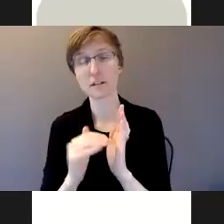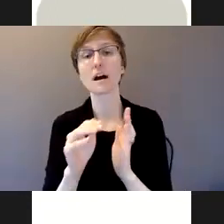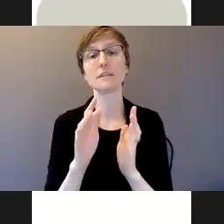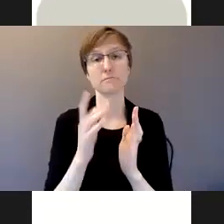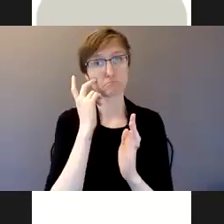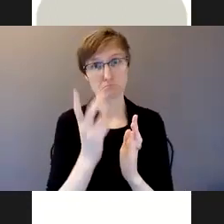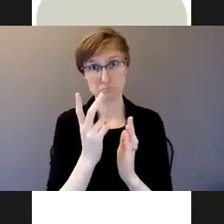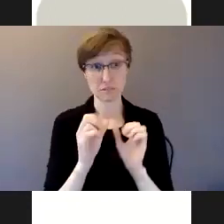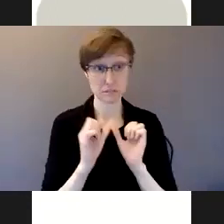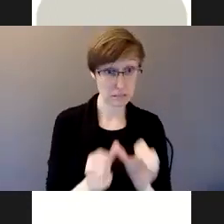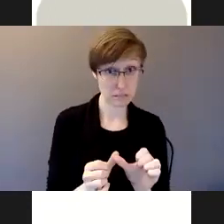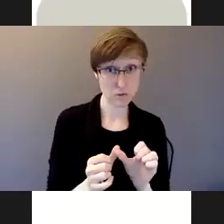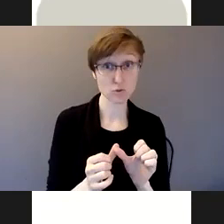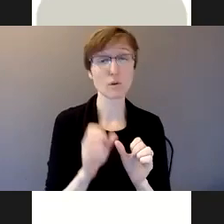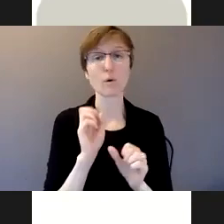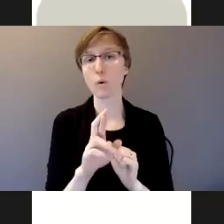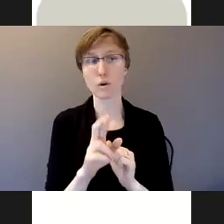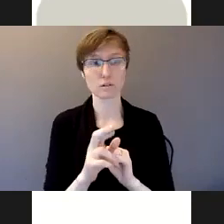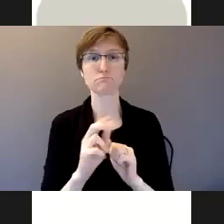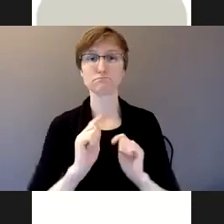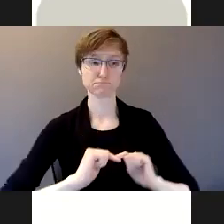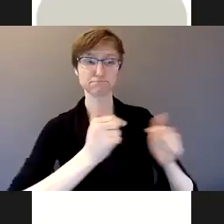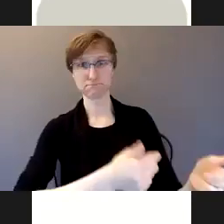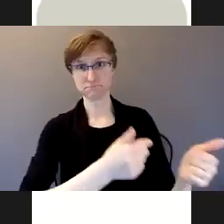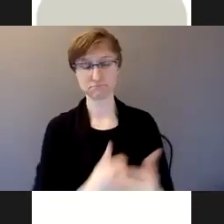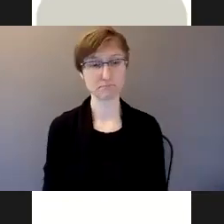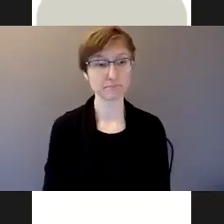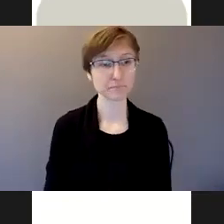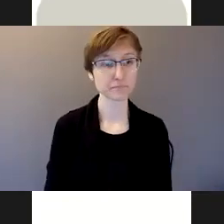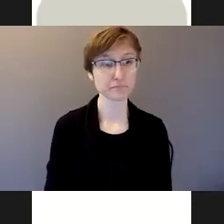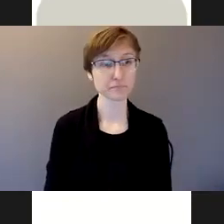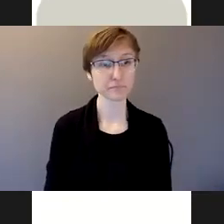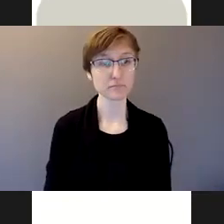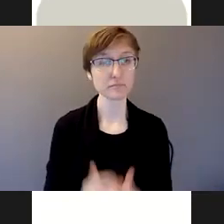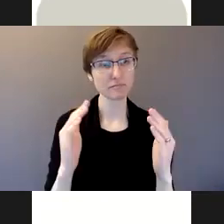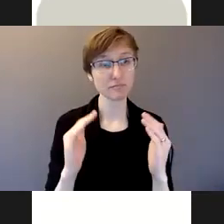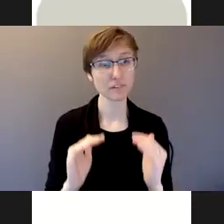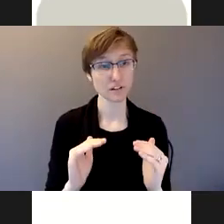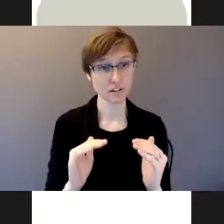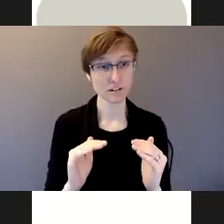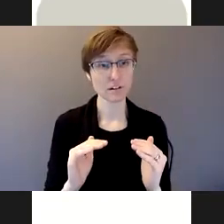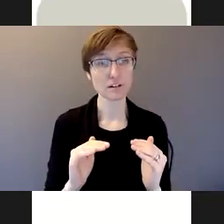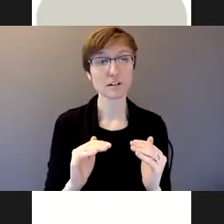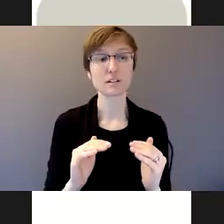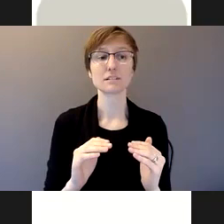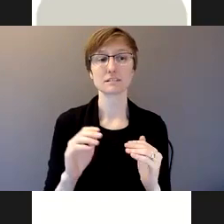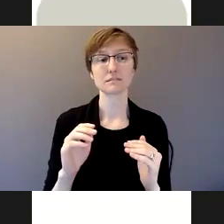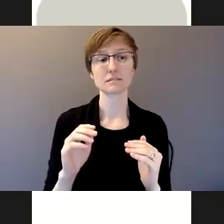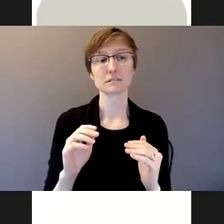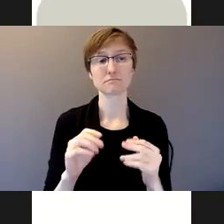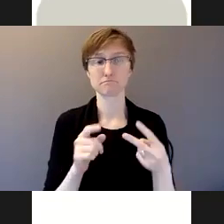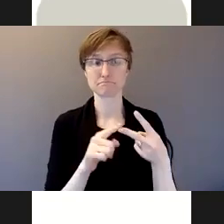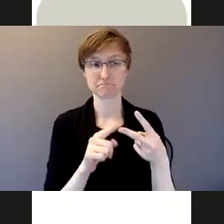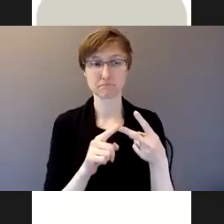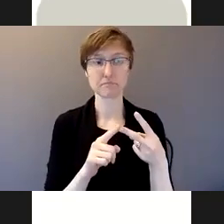next one is a Section 16 capacity assessment. And that's where the Capacity Assessment Office of Ontario, and again, there will be